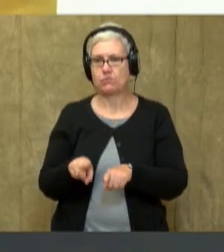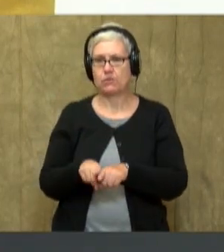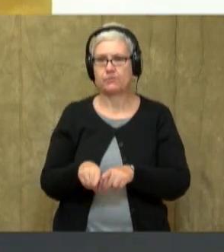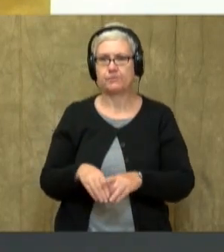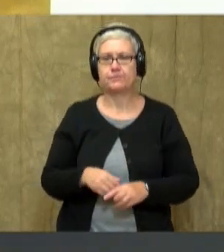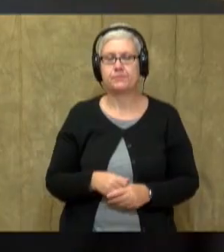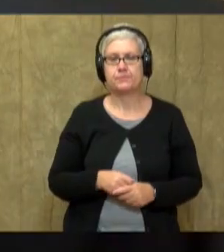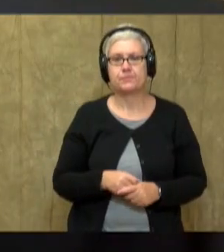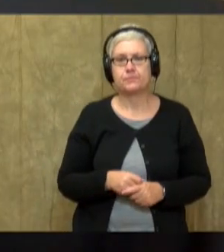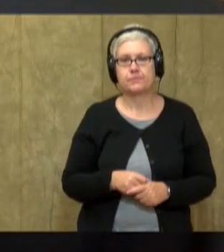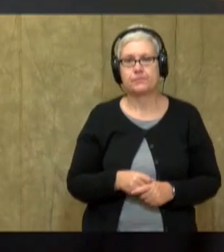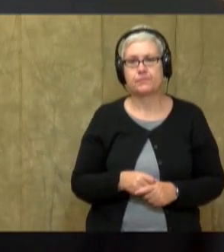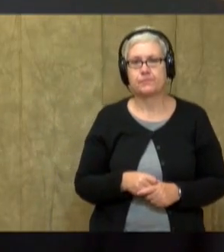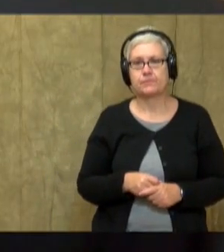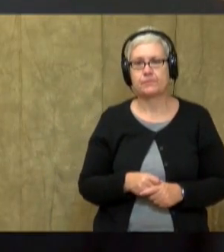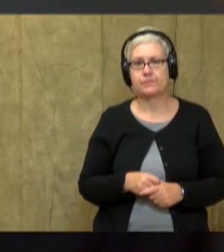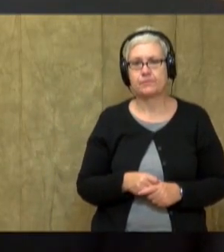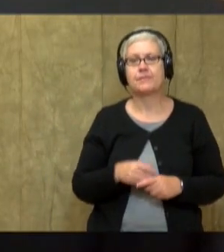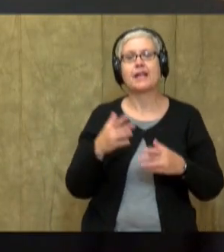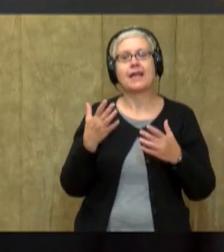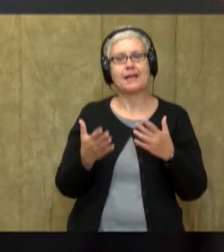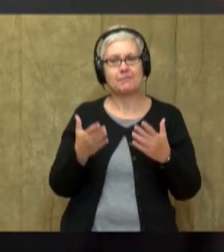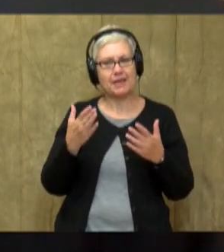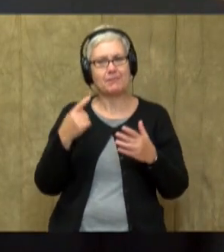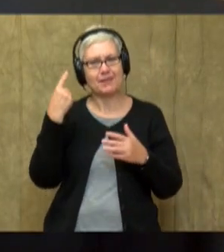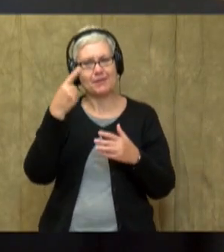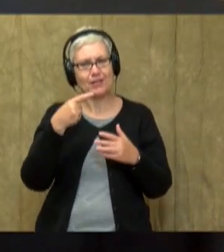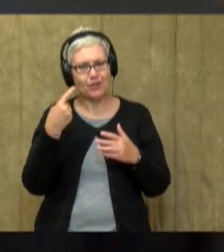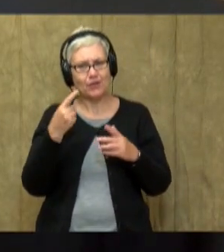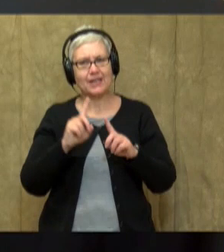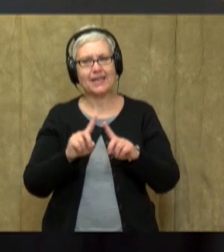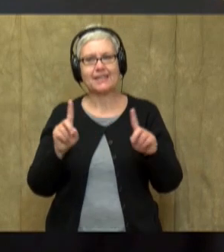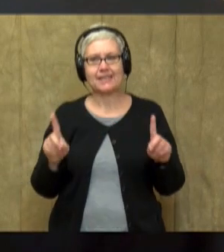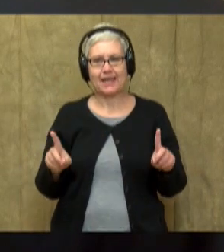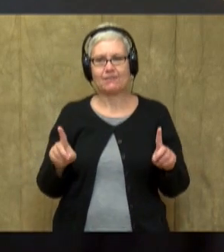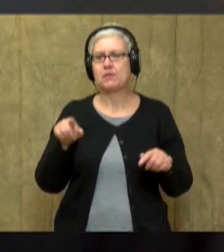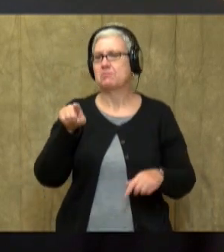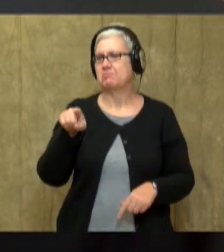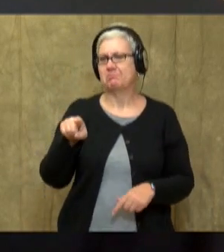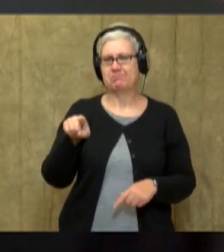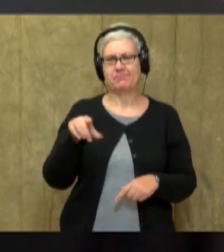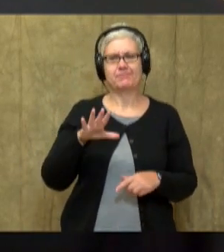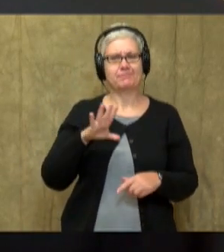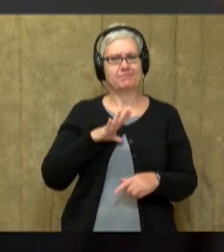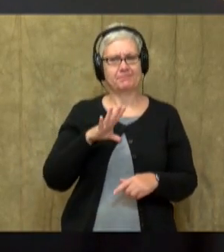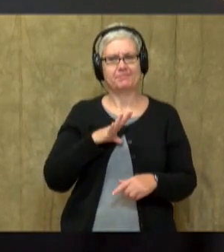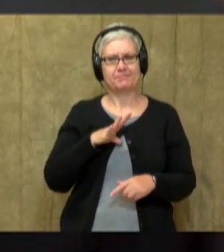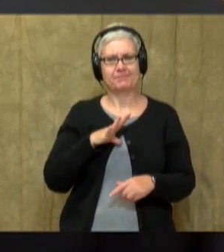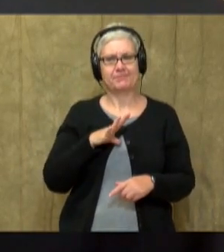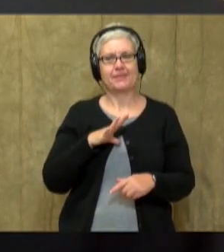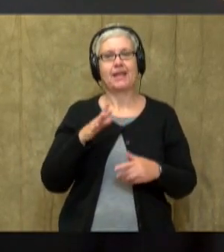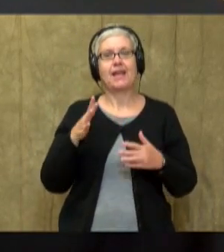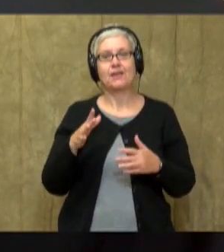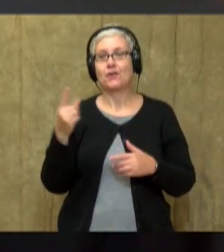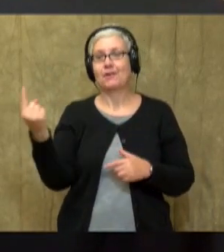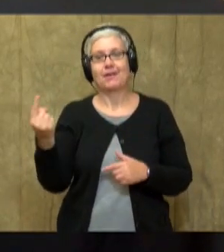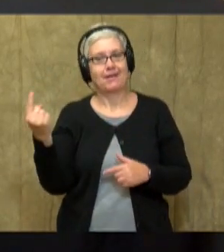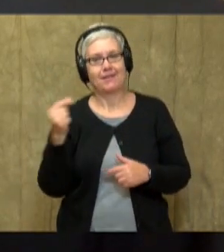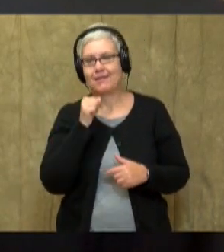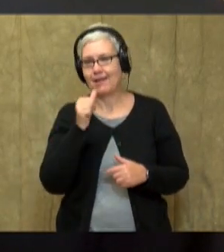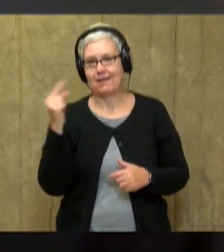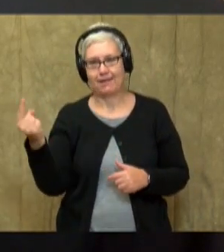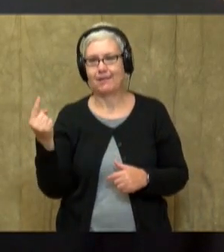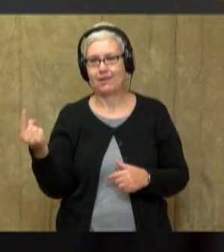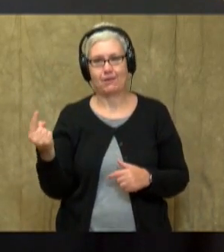school. So just know that it may look a little different, but you're going to be fine. And you're not the only one that's going through this